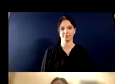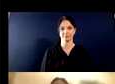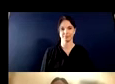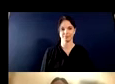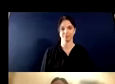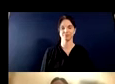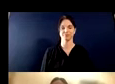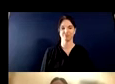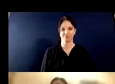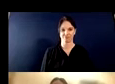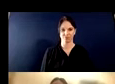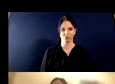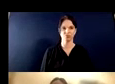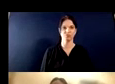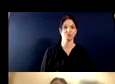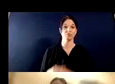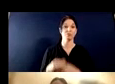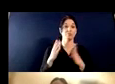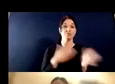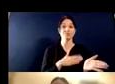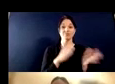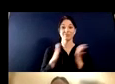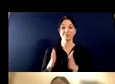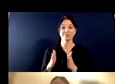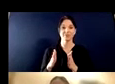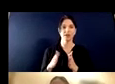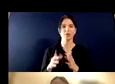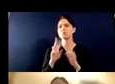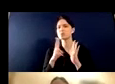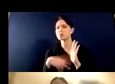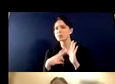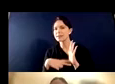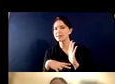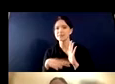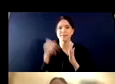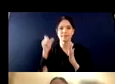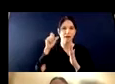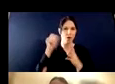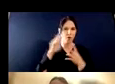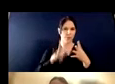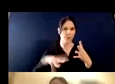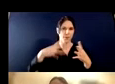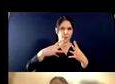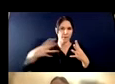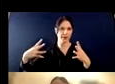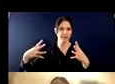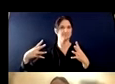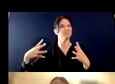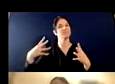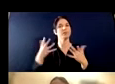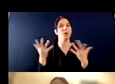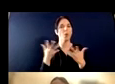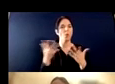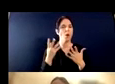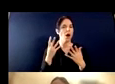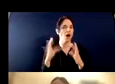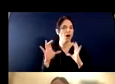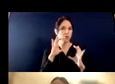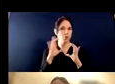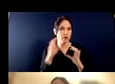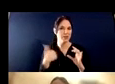Okay, so let's get into reading the audiogram and what it tells us about different types of hearing